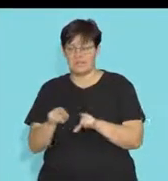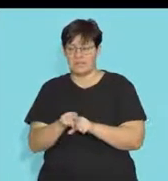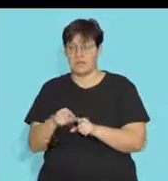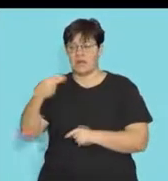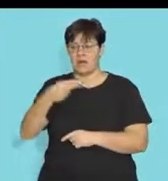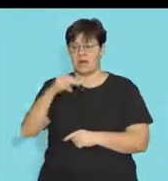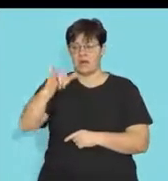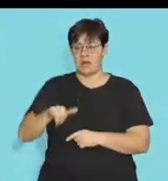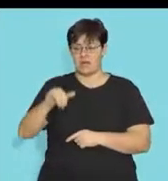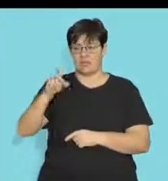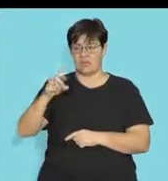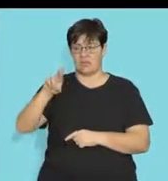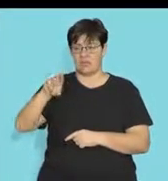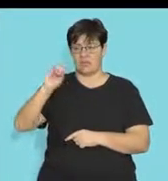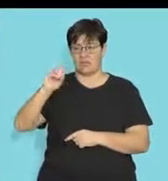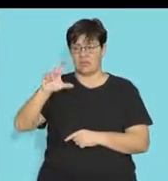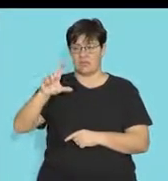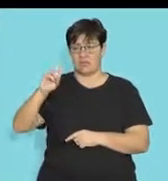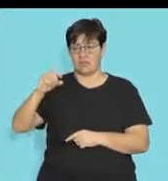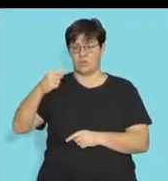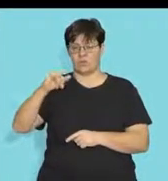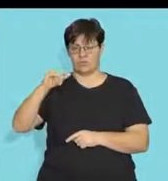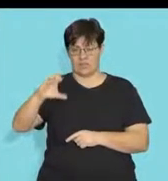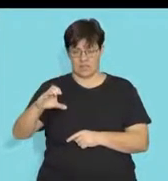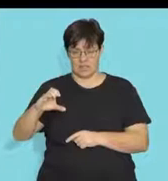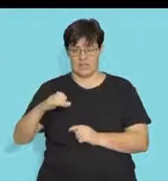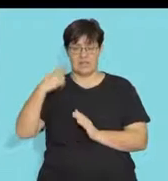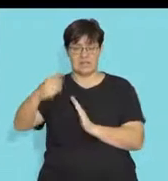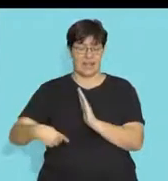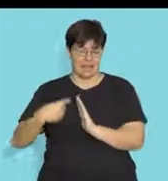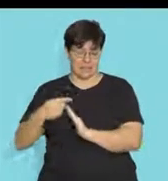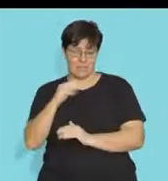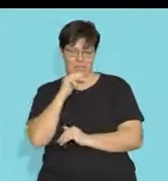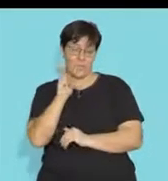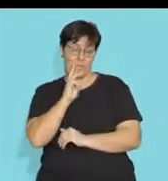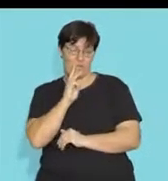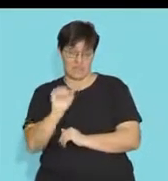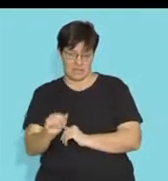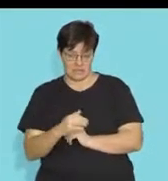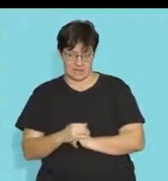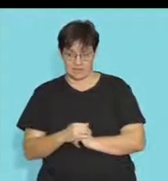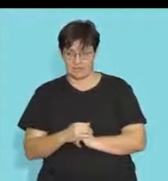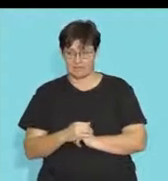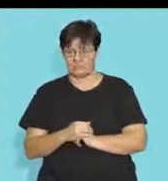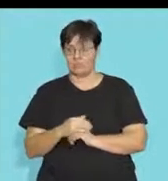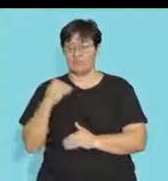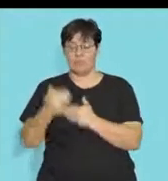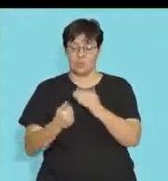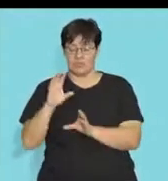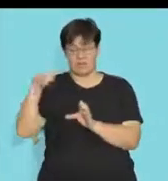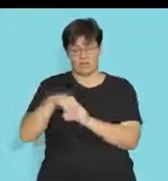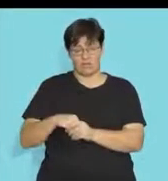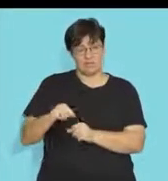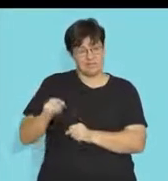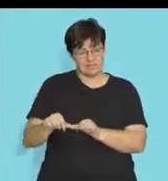the hydrologic cycle. Again, the word hydro referring to water, and the processes that